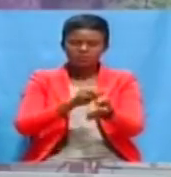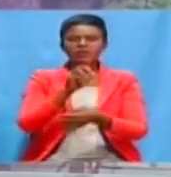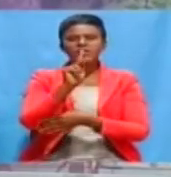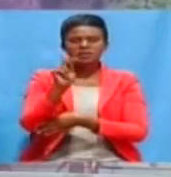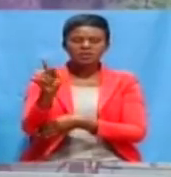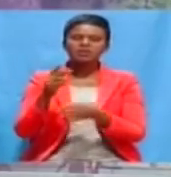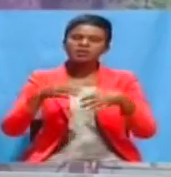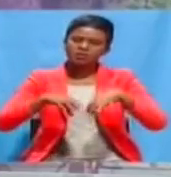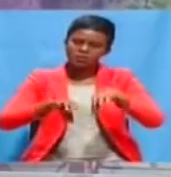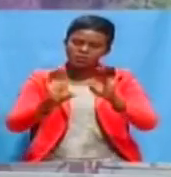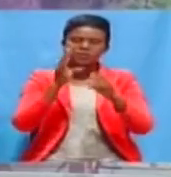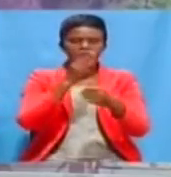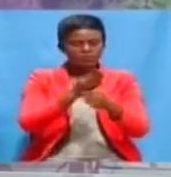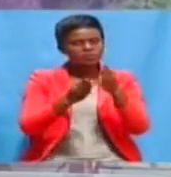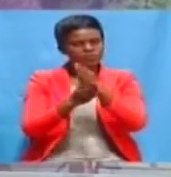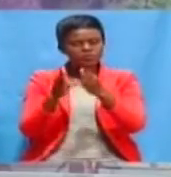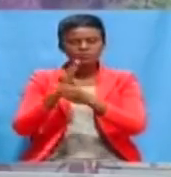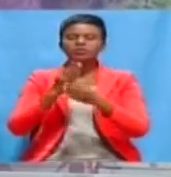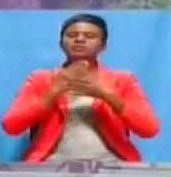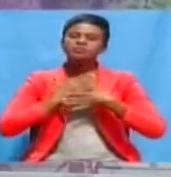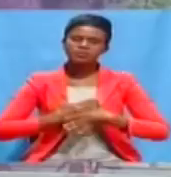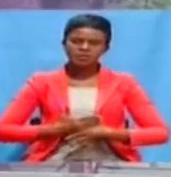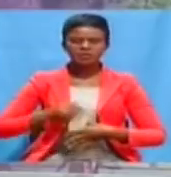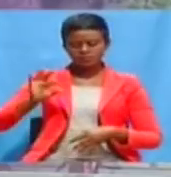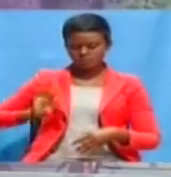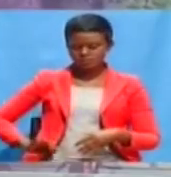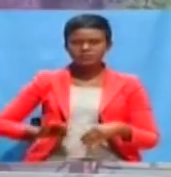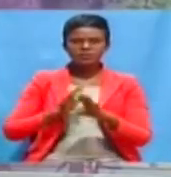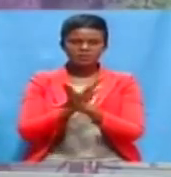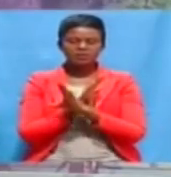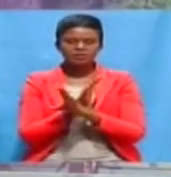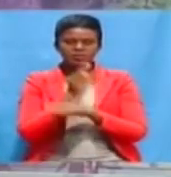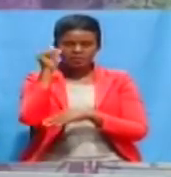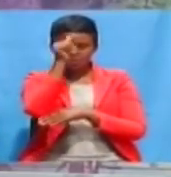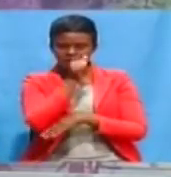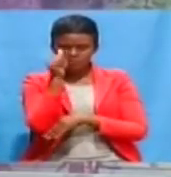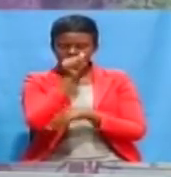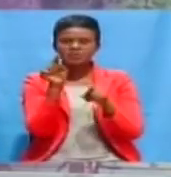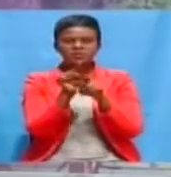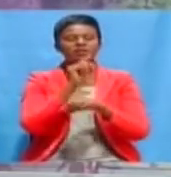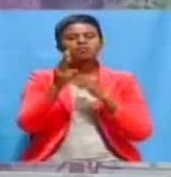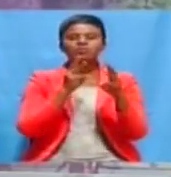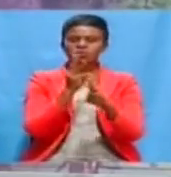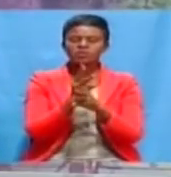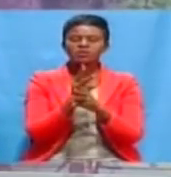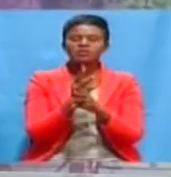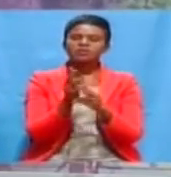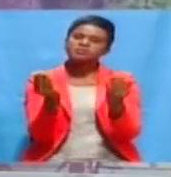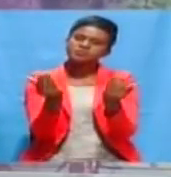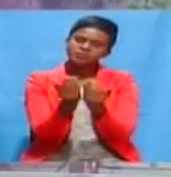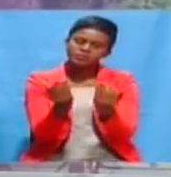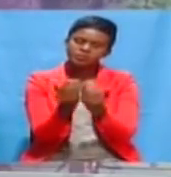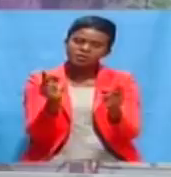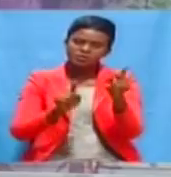has continued to build bridges of peace for the benefit of Zambia, Africa and the world. She has since urged